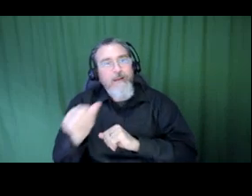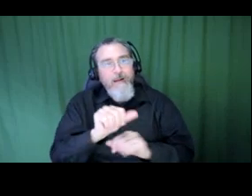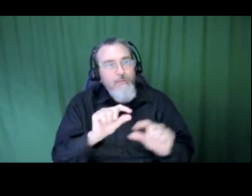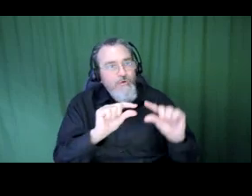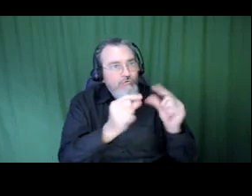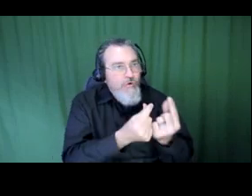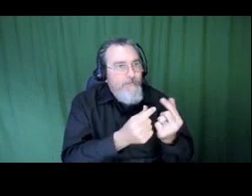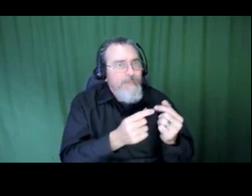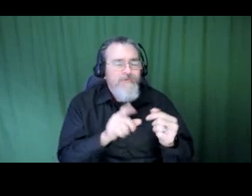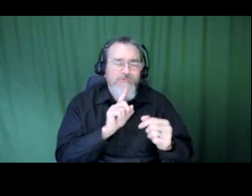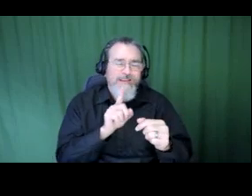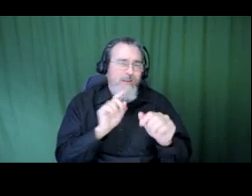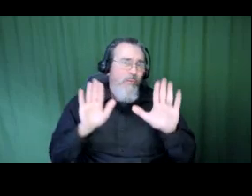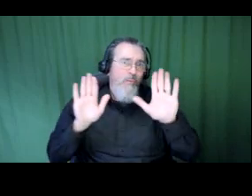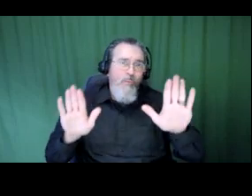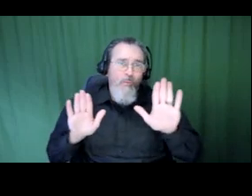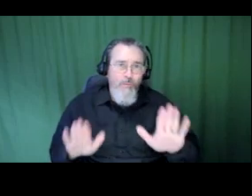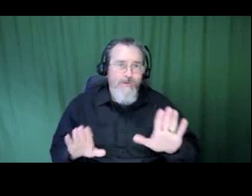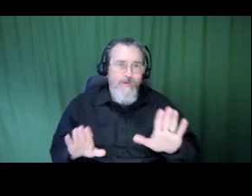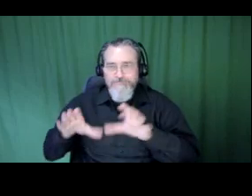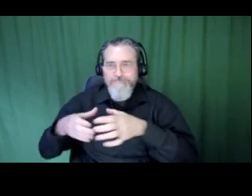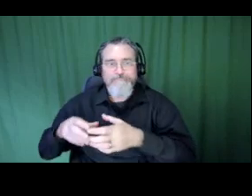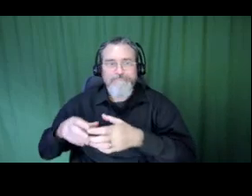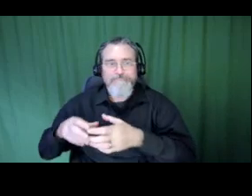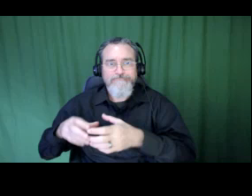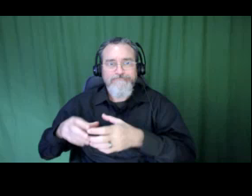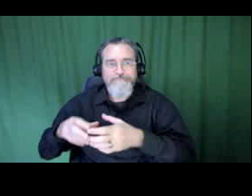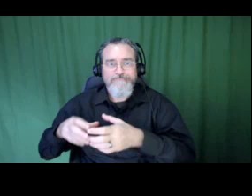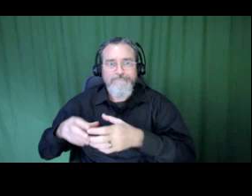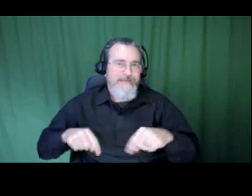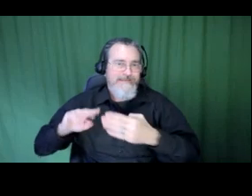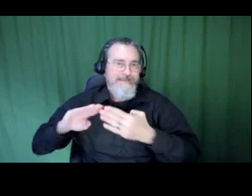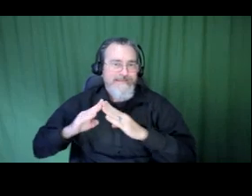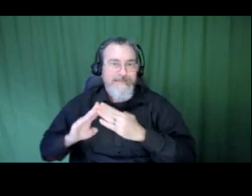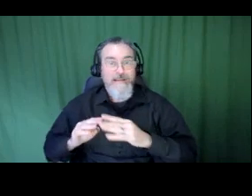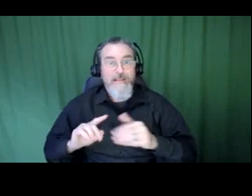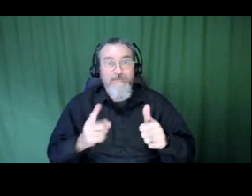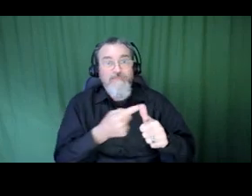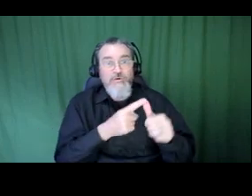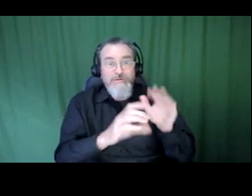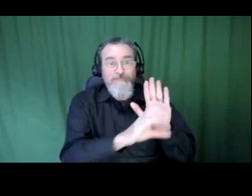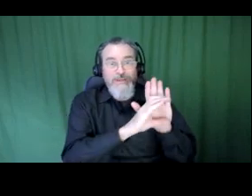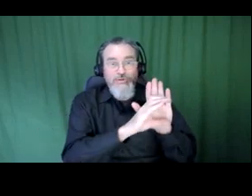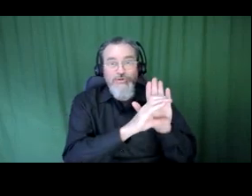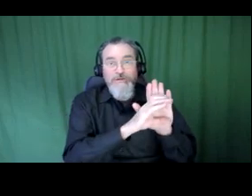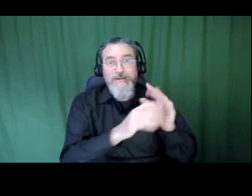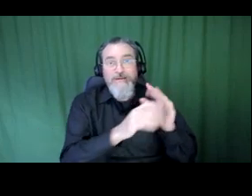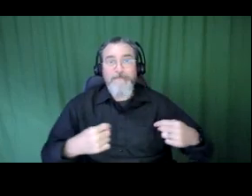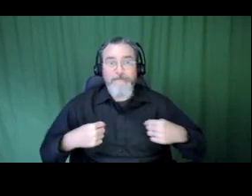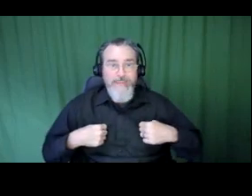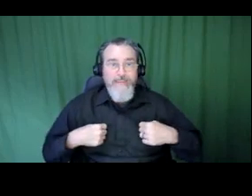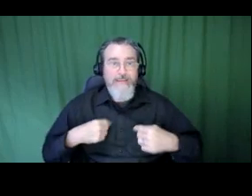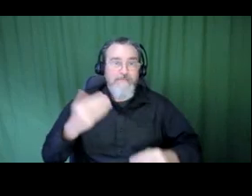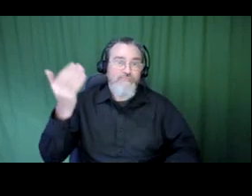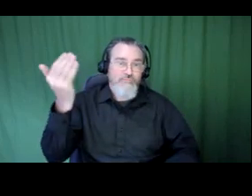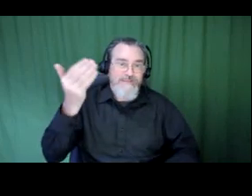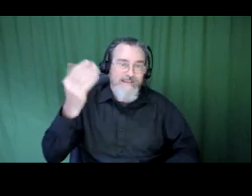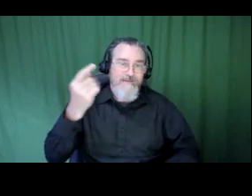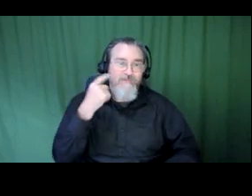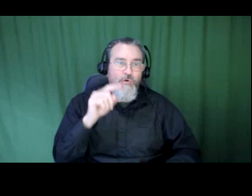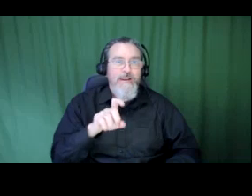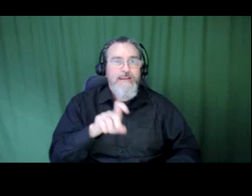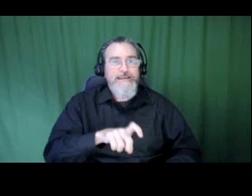a wonderful initiative put on by our city. And the first photo you see here is me presenting on the need for